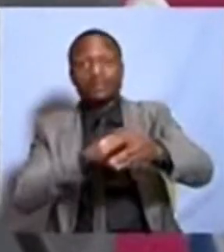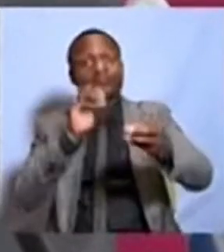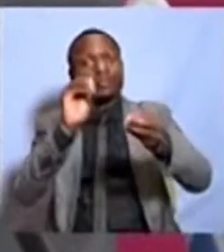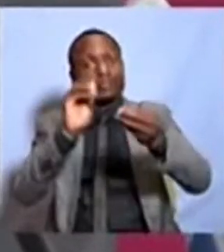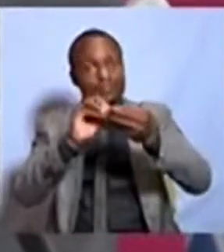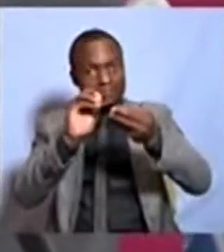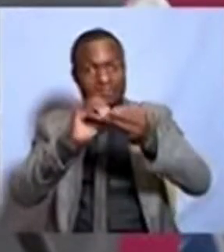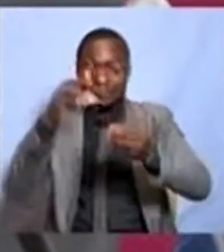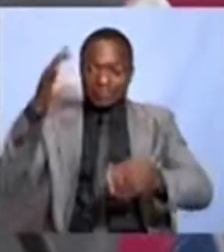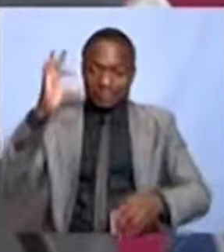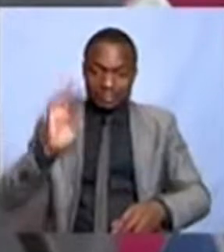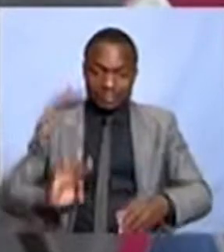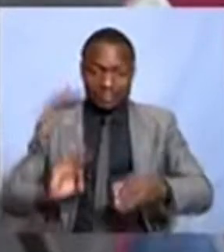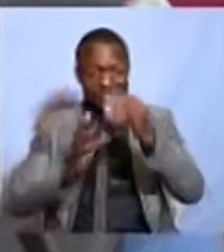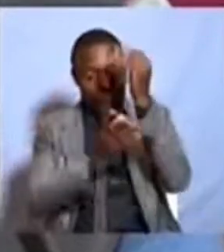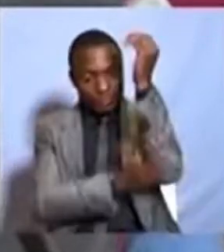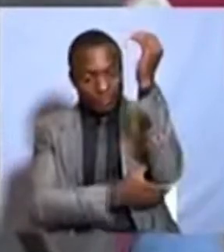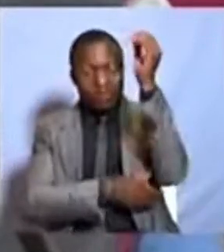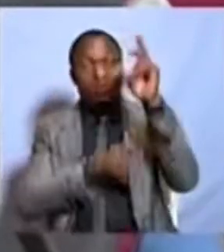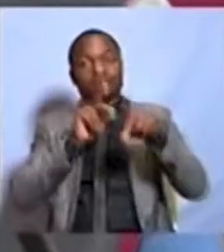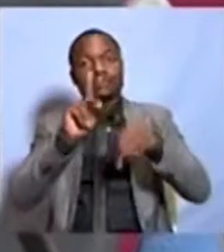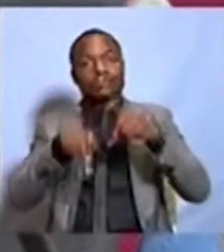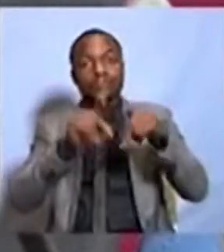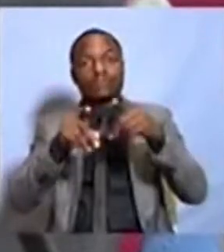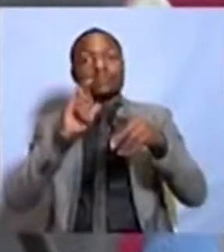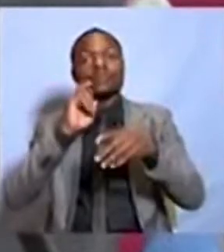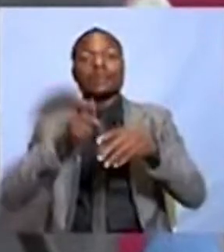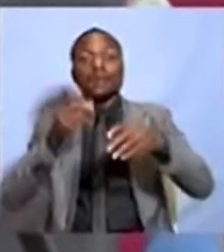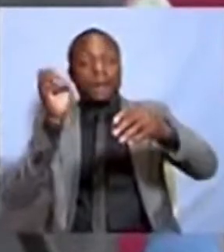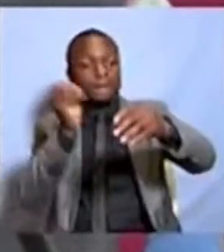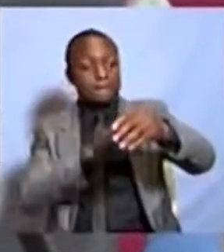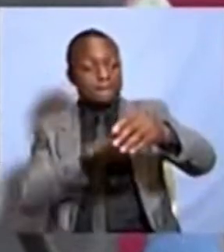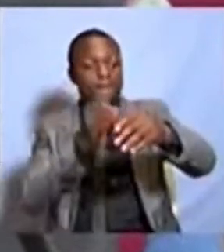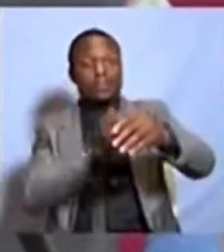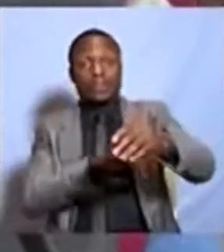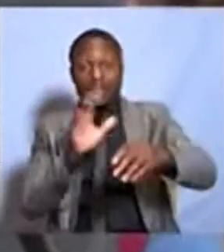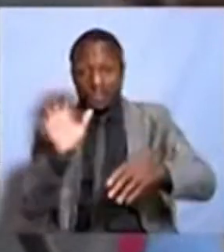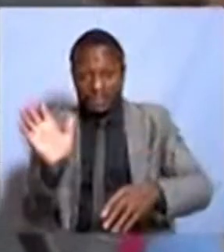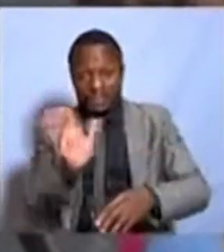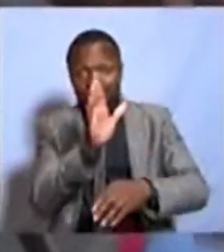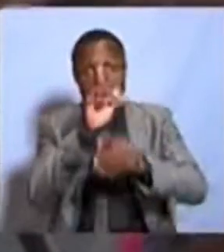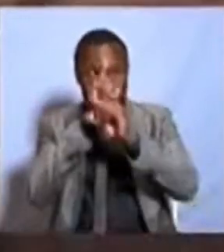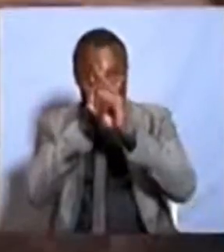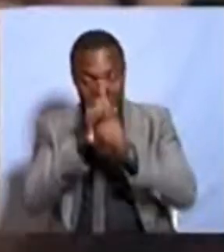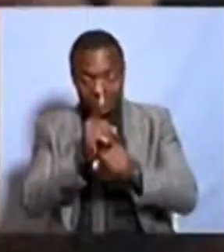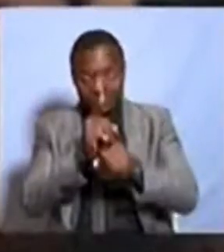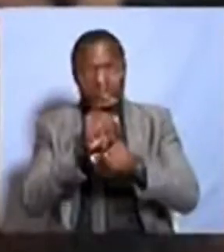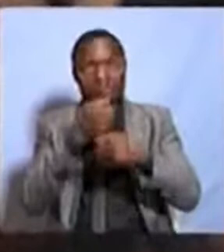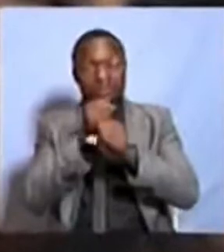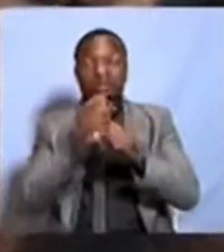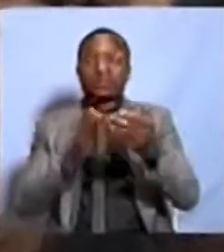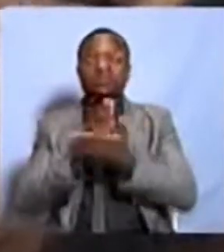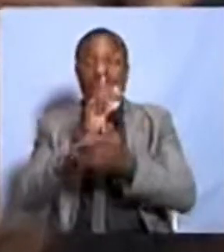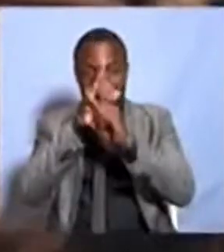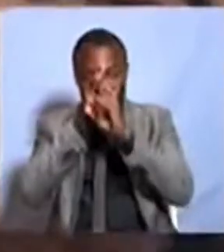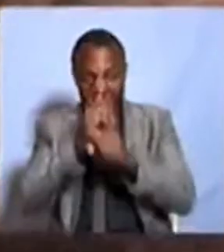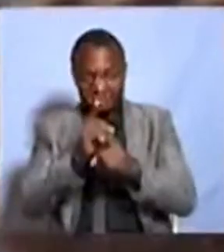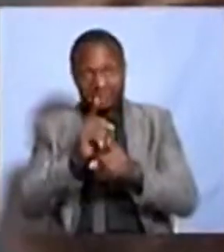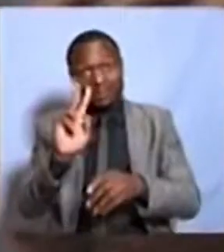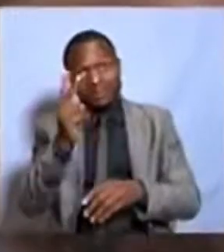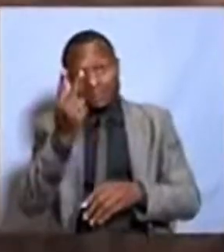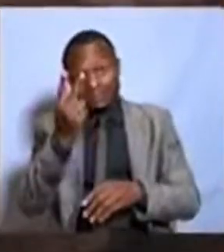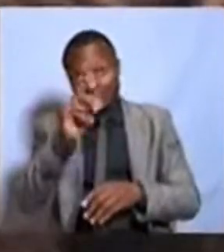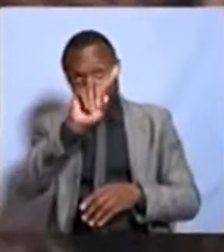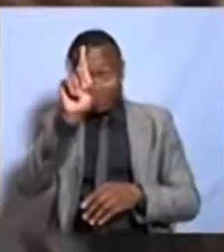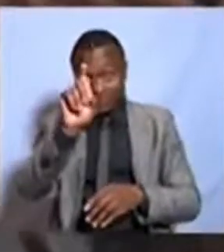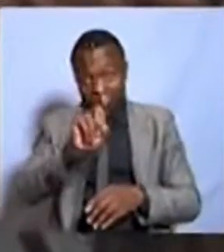benefits to the vulnerable people, or maybe need to invest heavily in their decision, ability to make the correct decision? Then the second